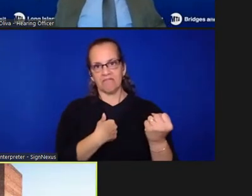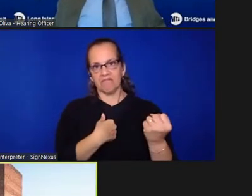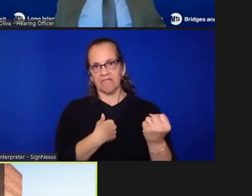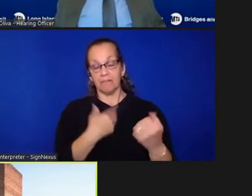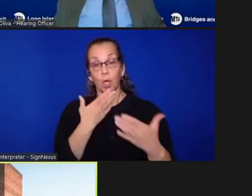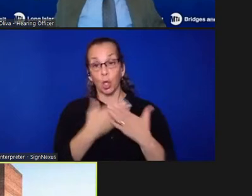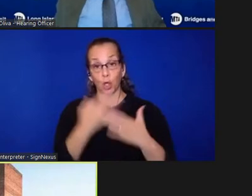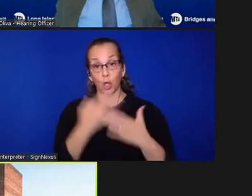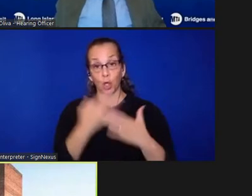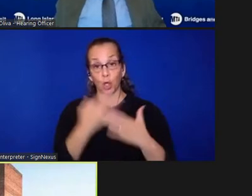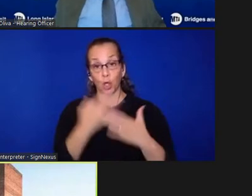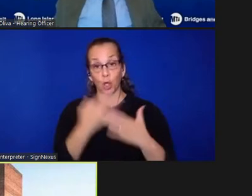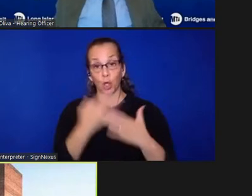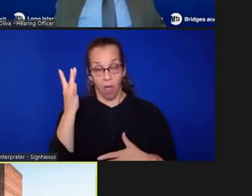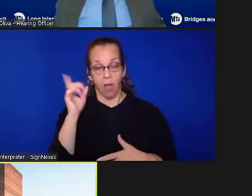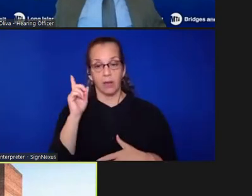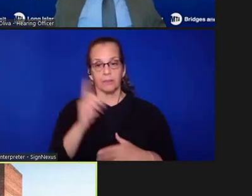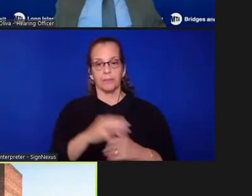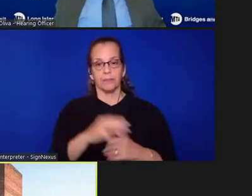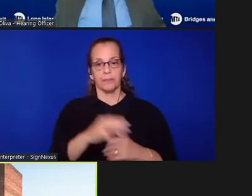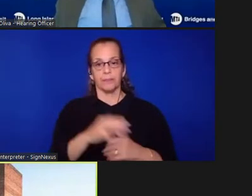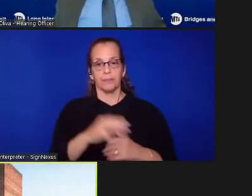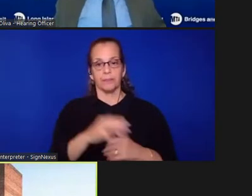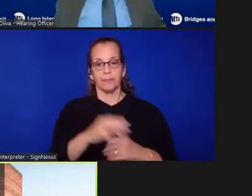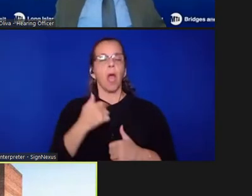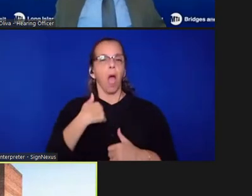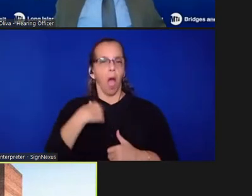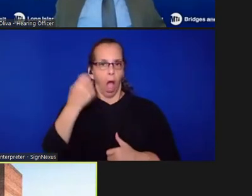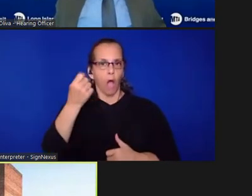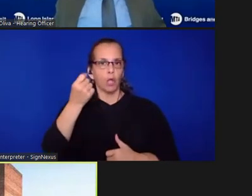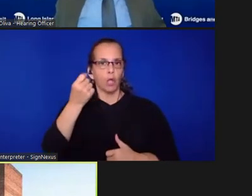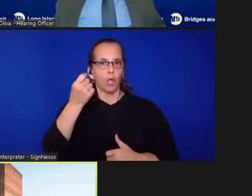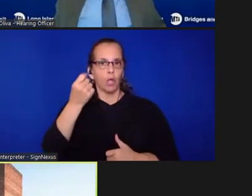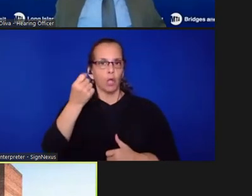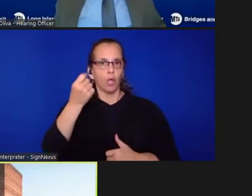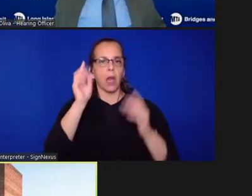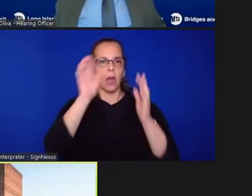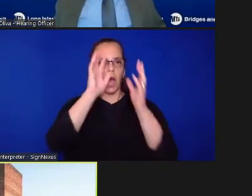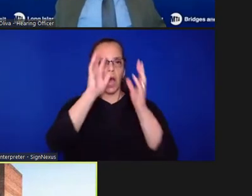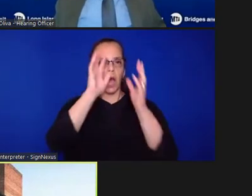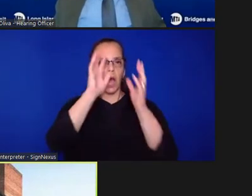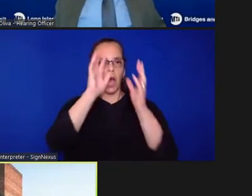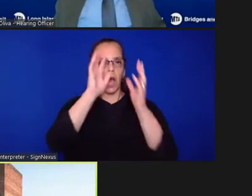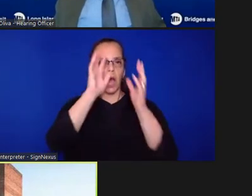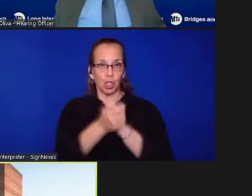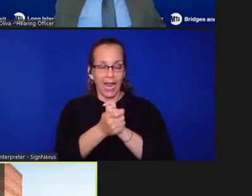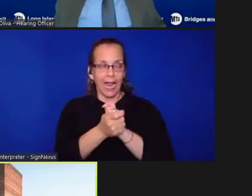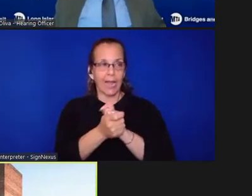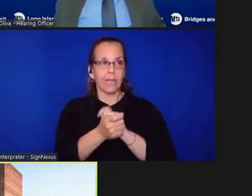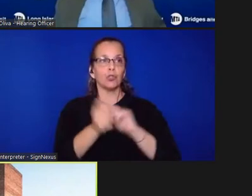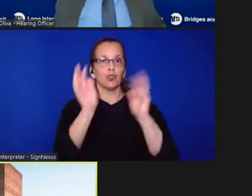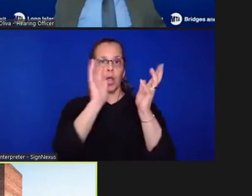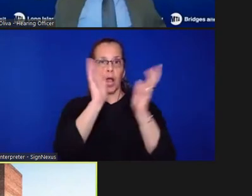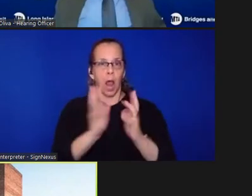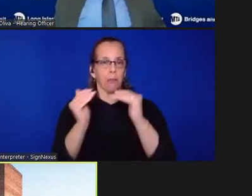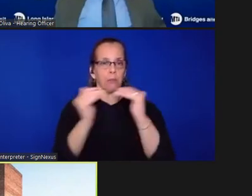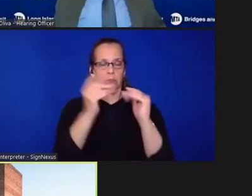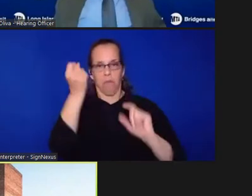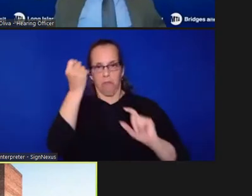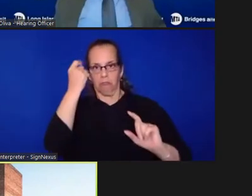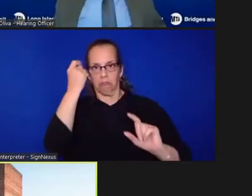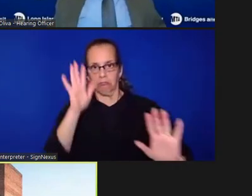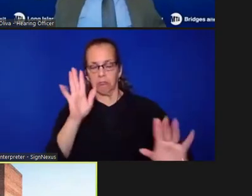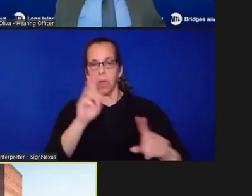I find that it is I'm very sympathetic to climate change and the causes of climate justice but I felt that the